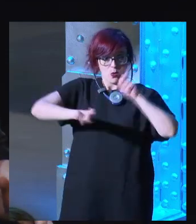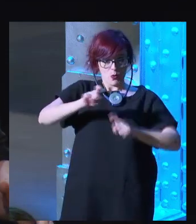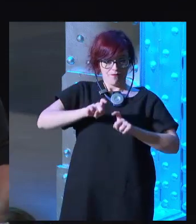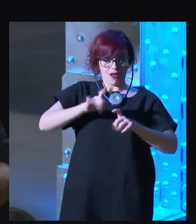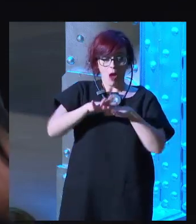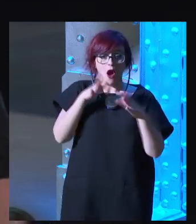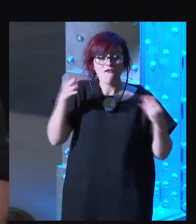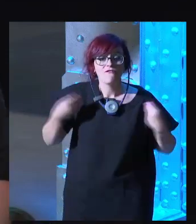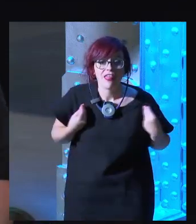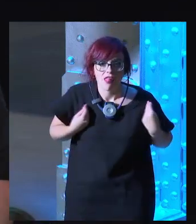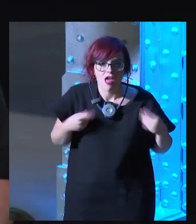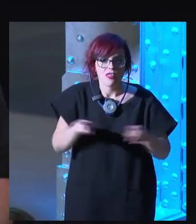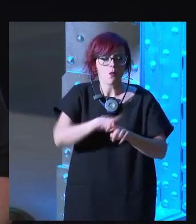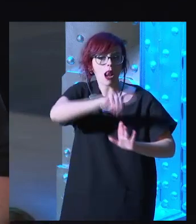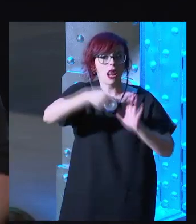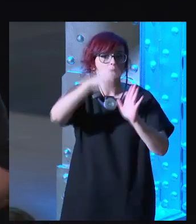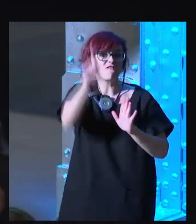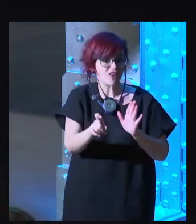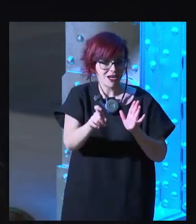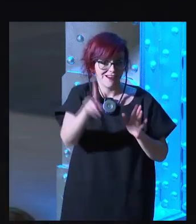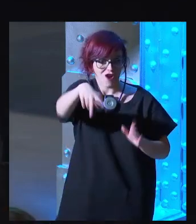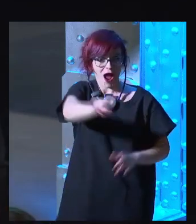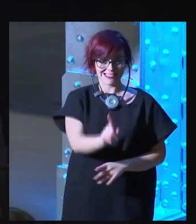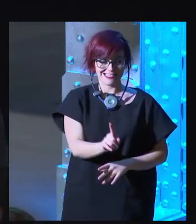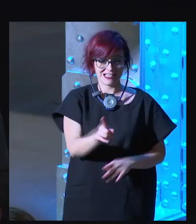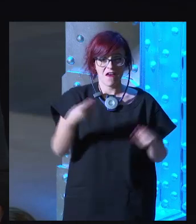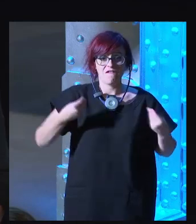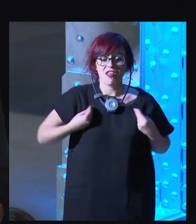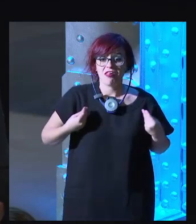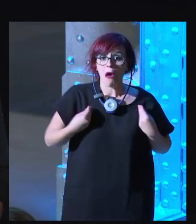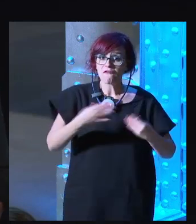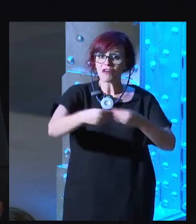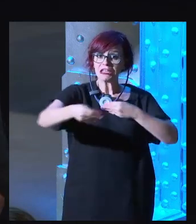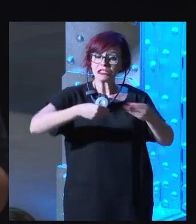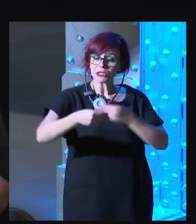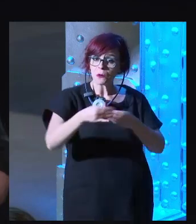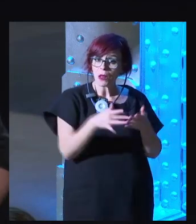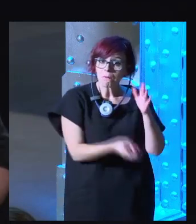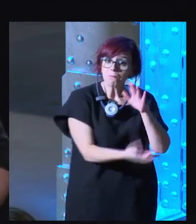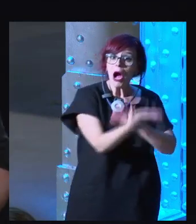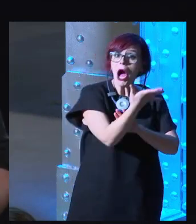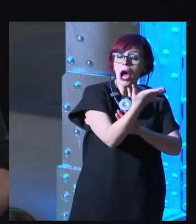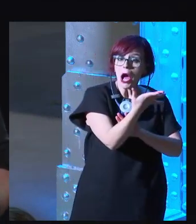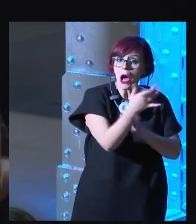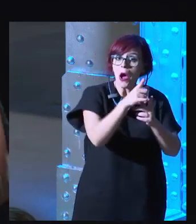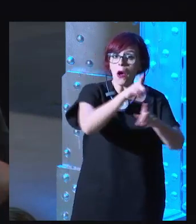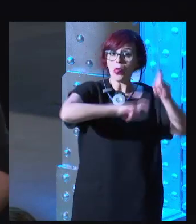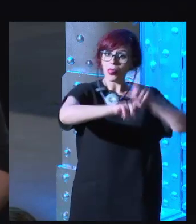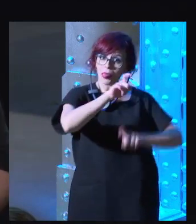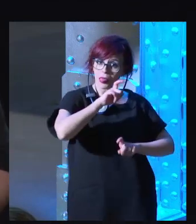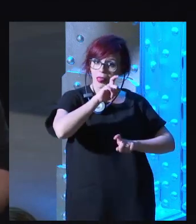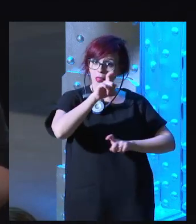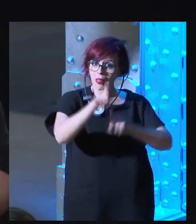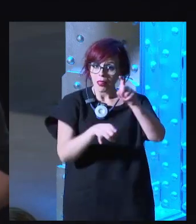It's propositional. We make it up as we go along. It's not fixed. It